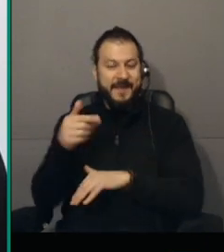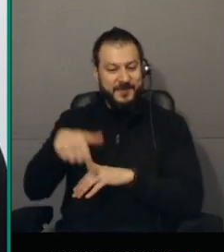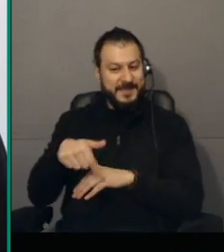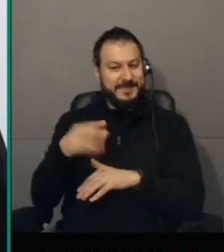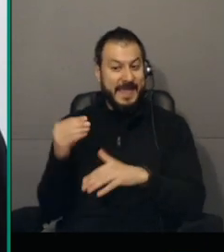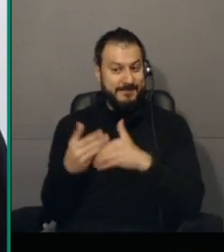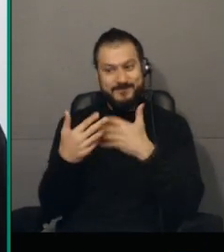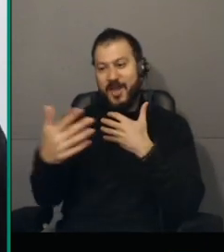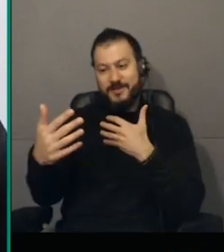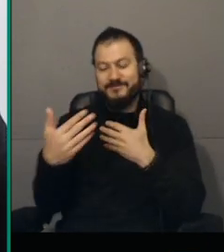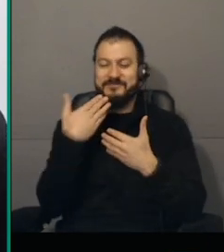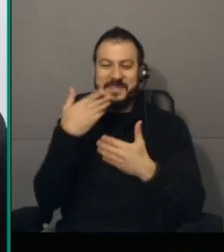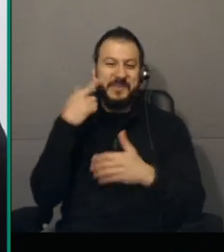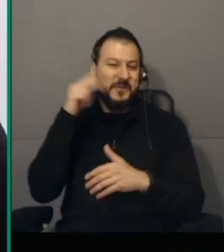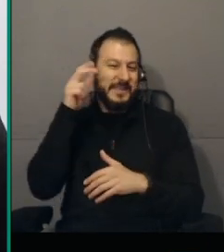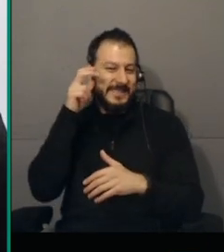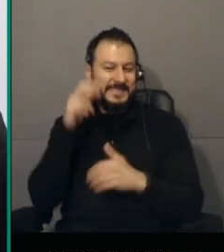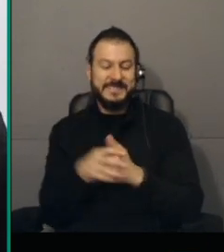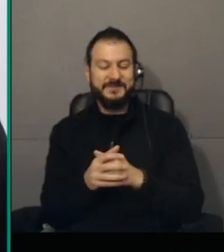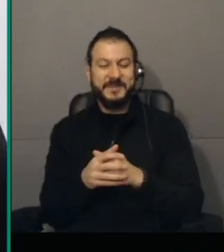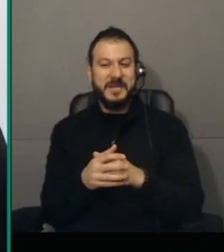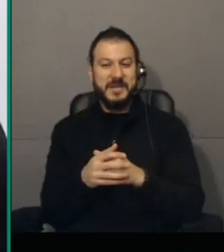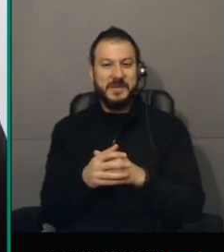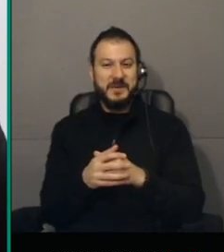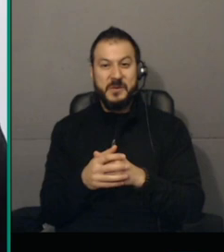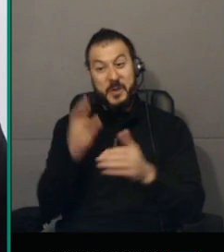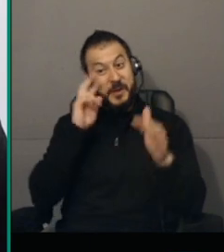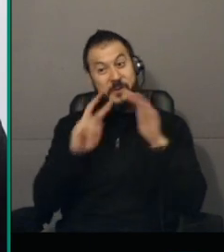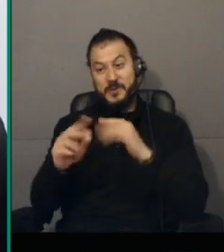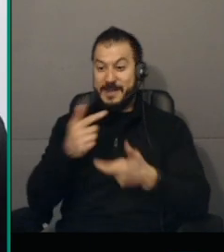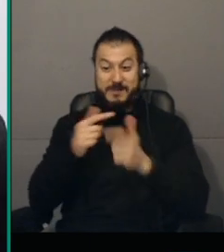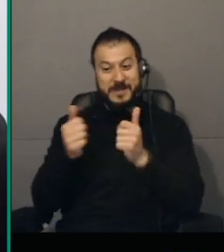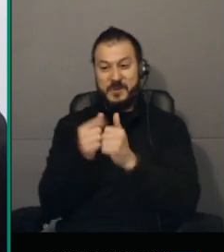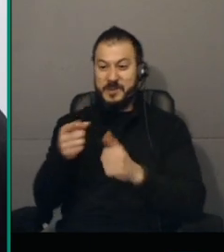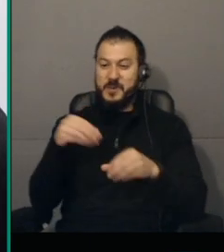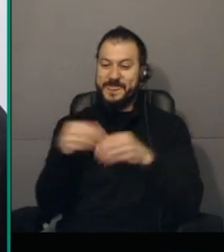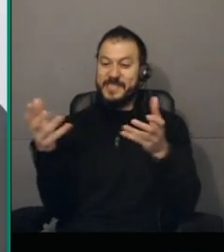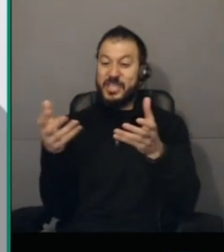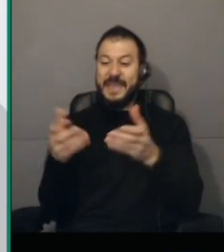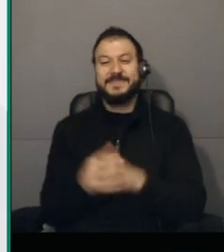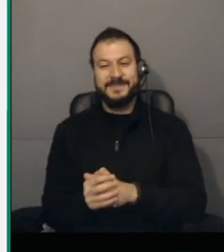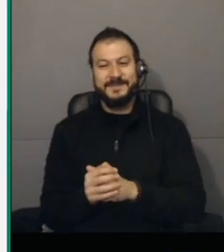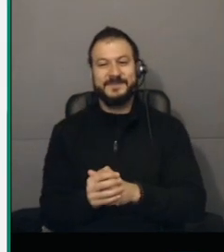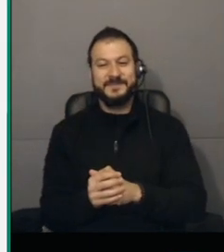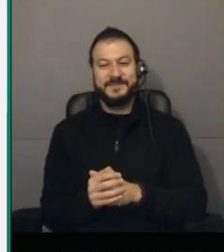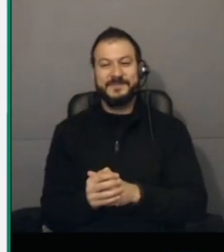So thank you all for listening, and we'll see you. We look forward to interacting with you in the chat.